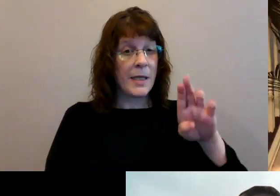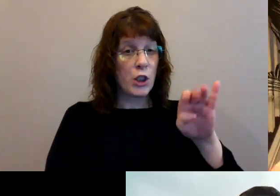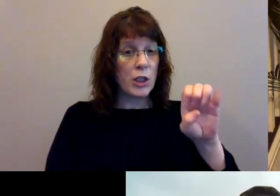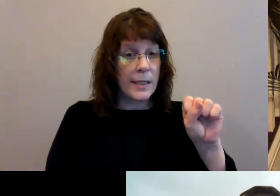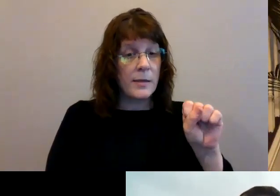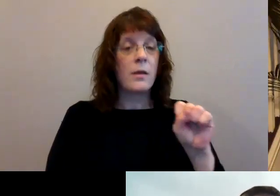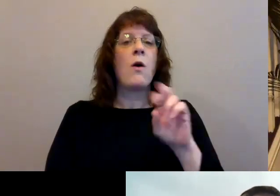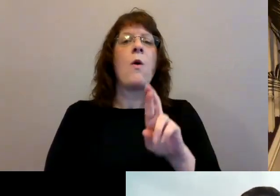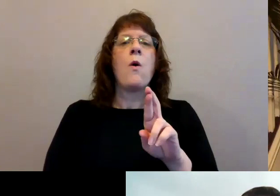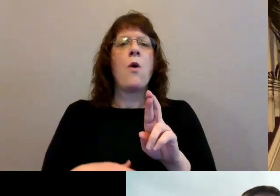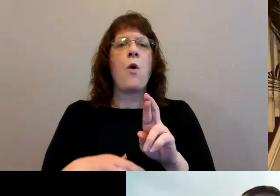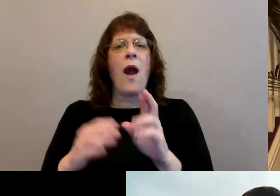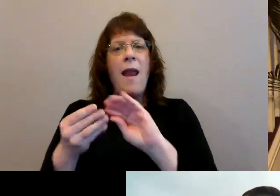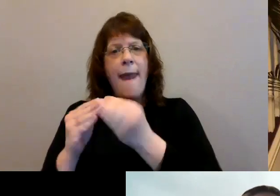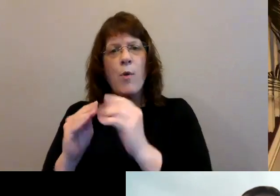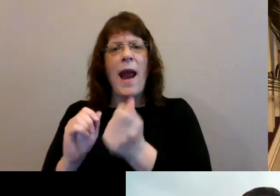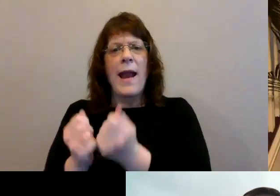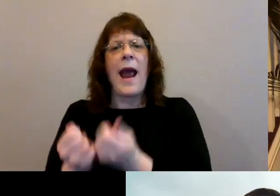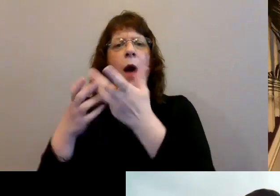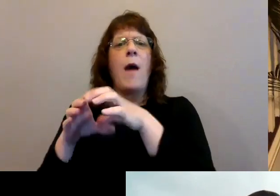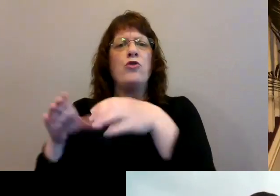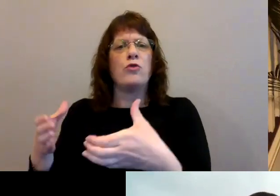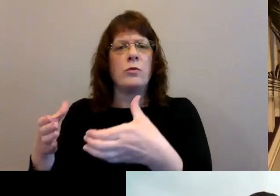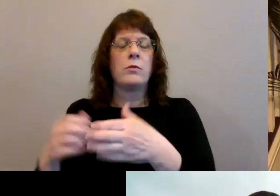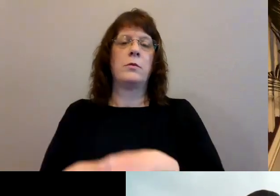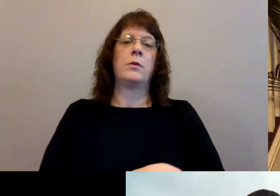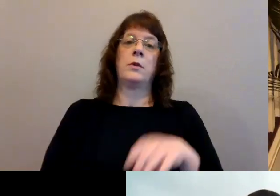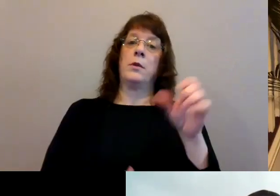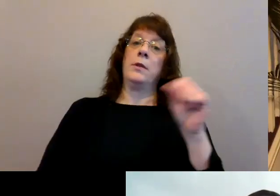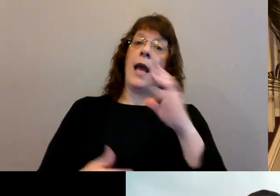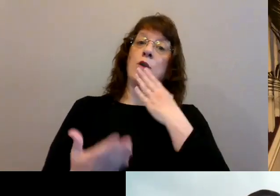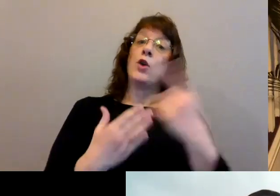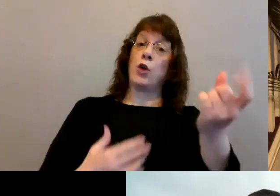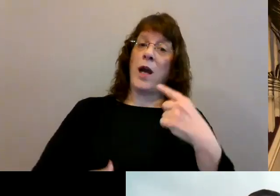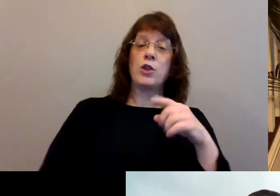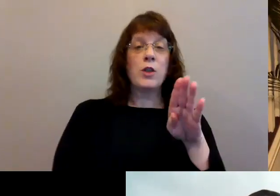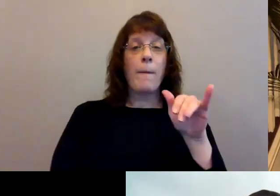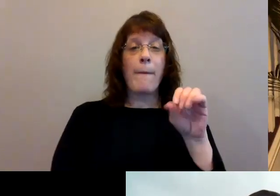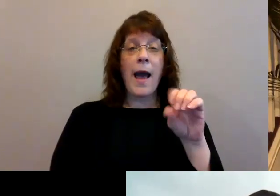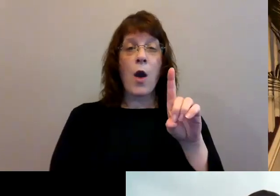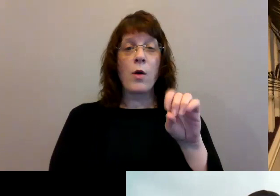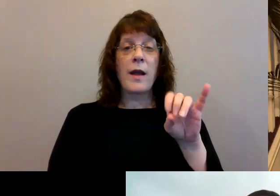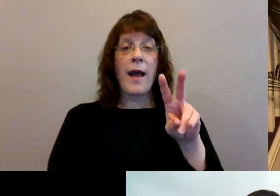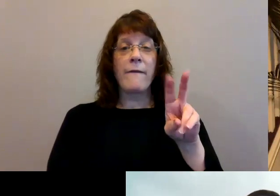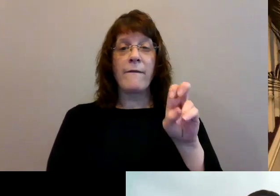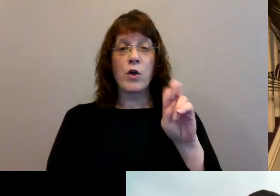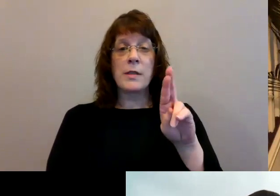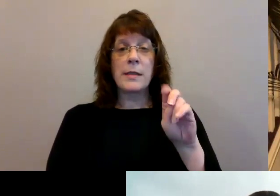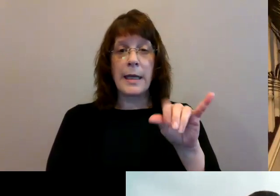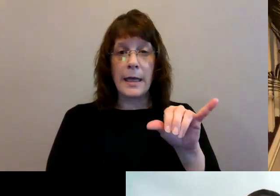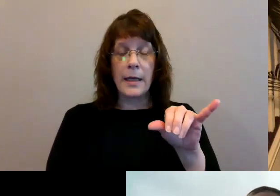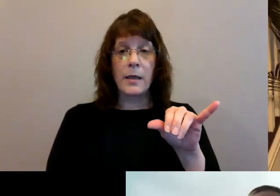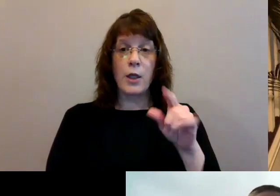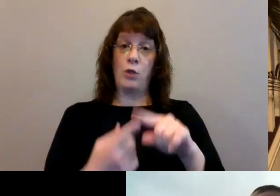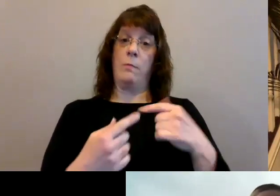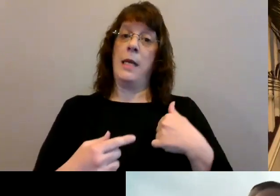the depth of each species? Yeah, so that's a very good question. So biodiversity is to me at least